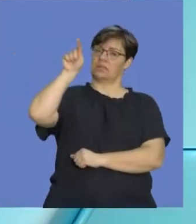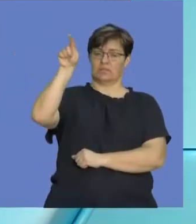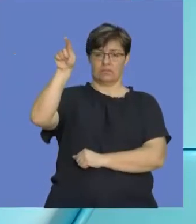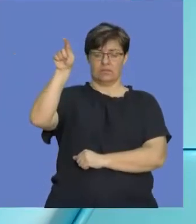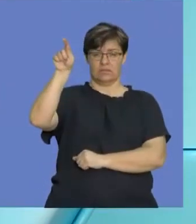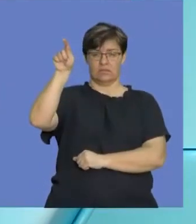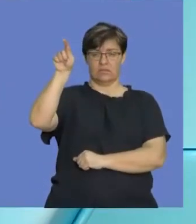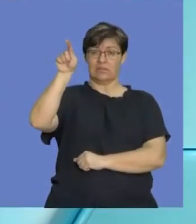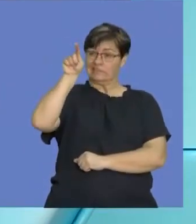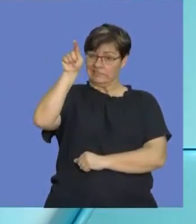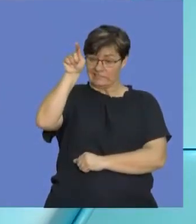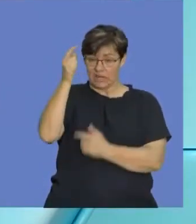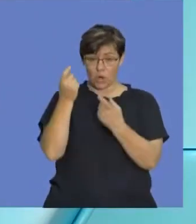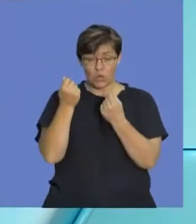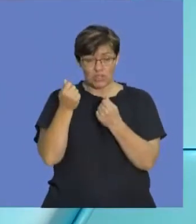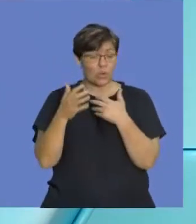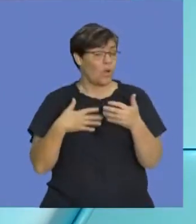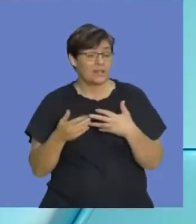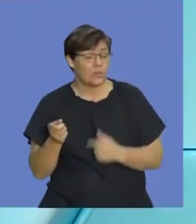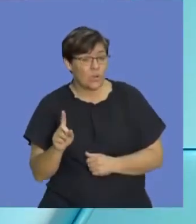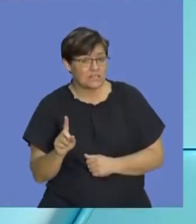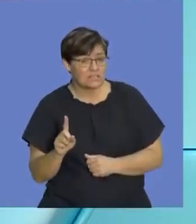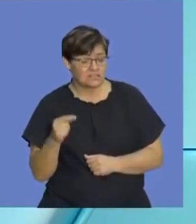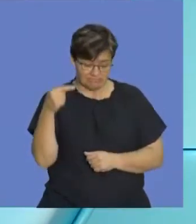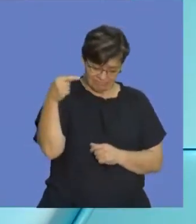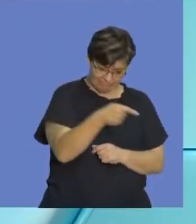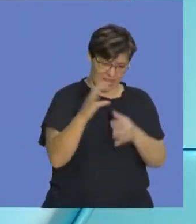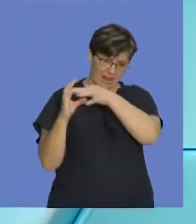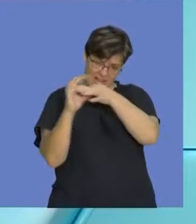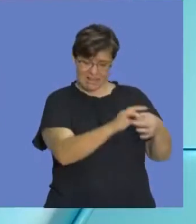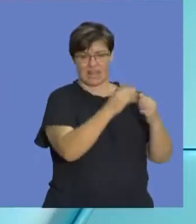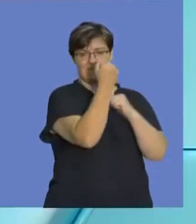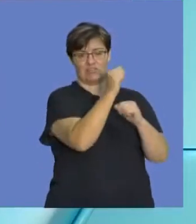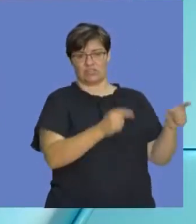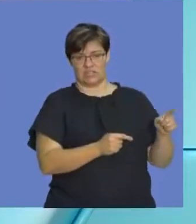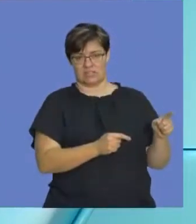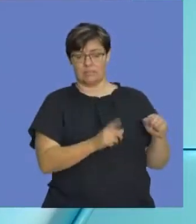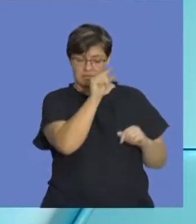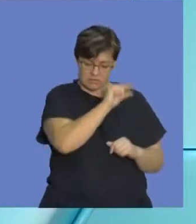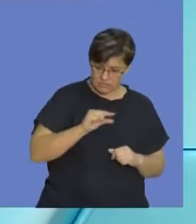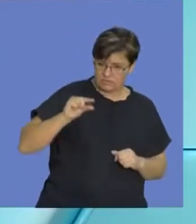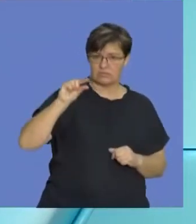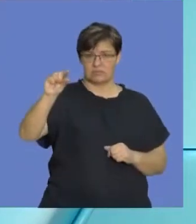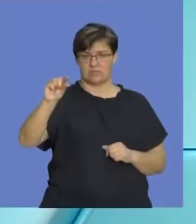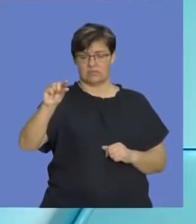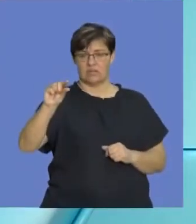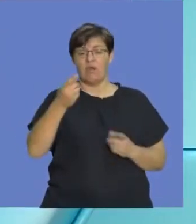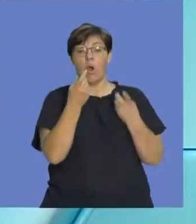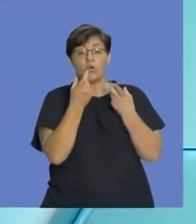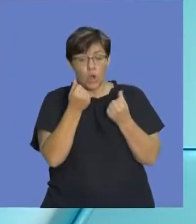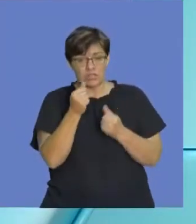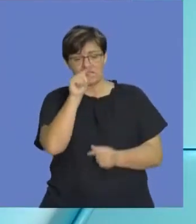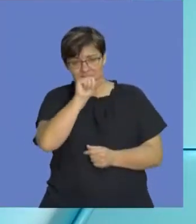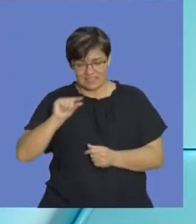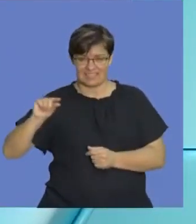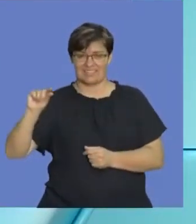that that cost deals with the factory, and it needs to be apportioned to your cost component,